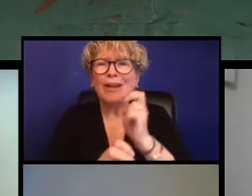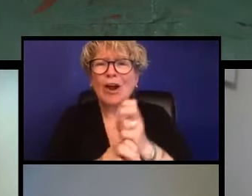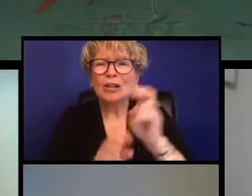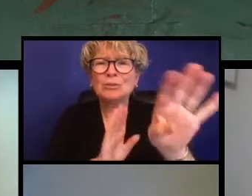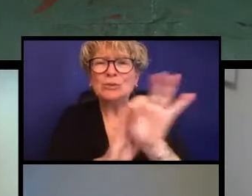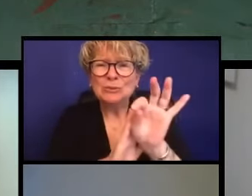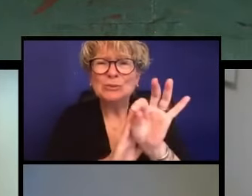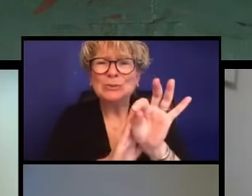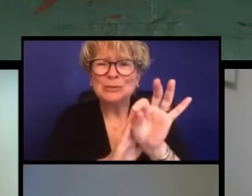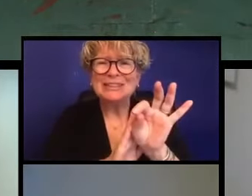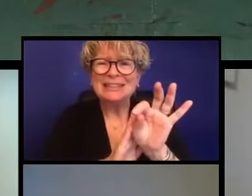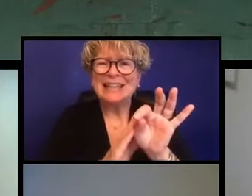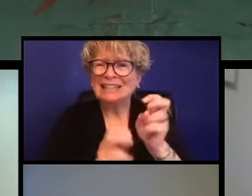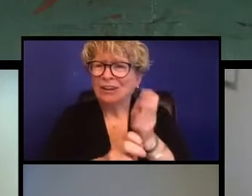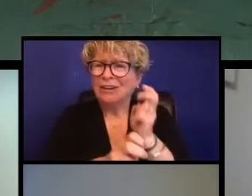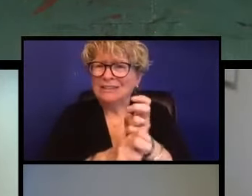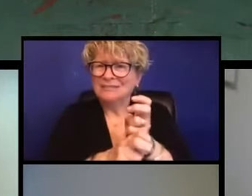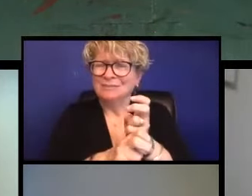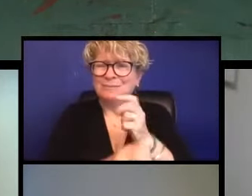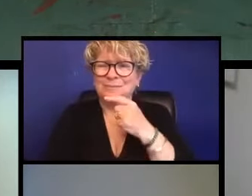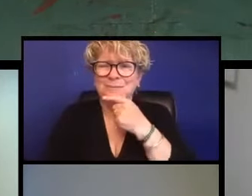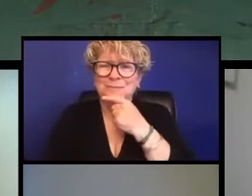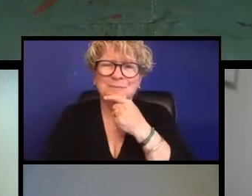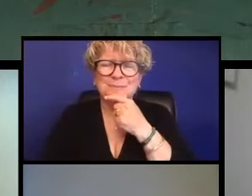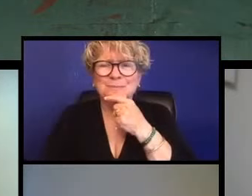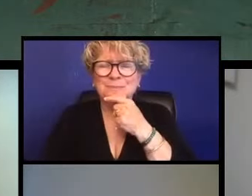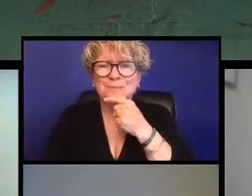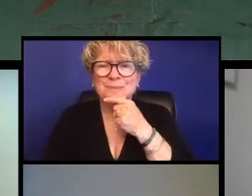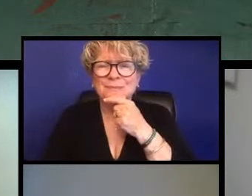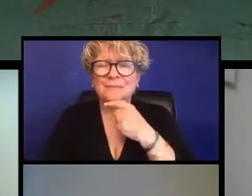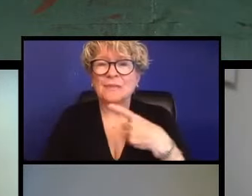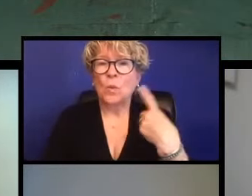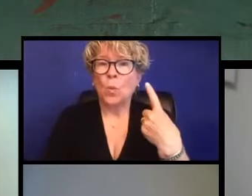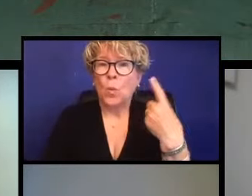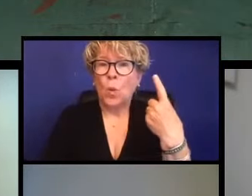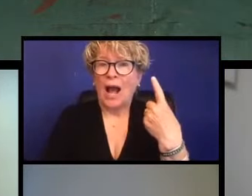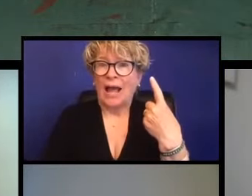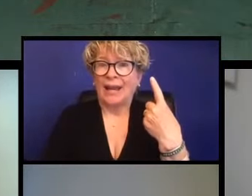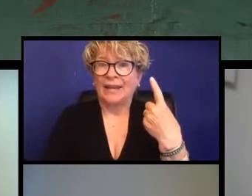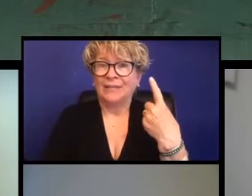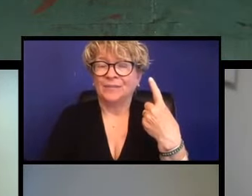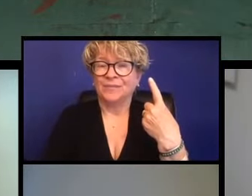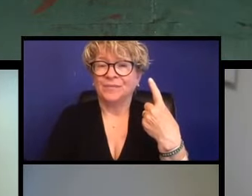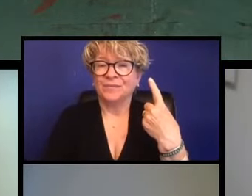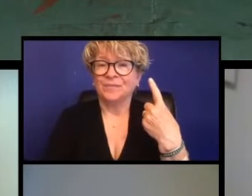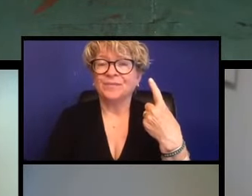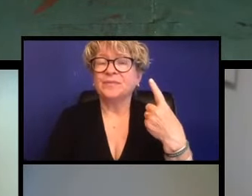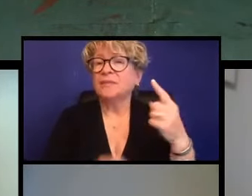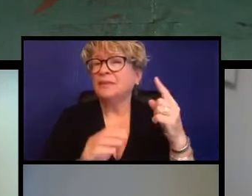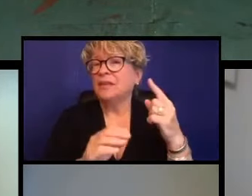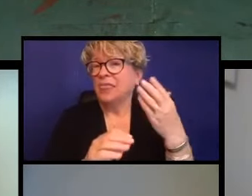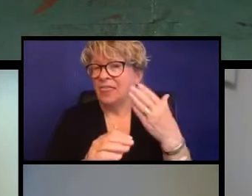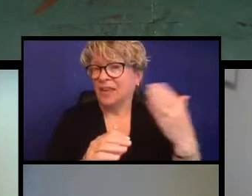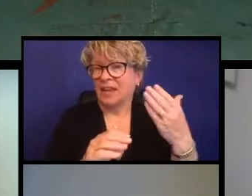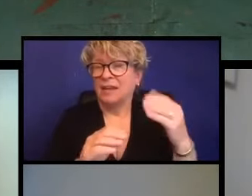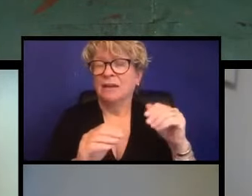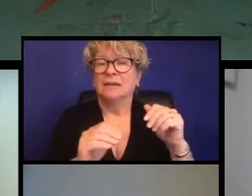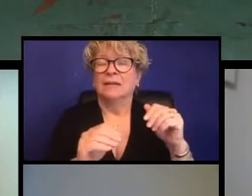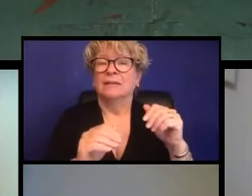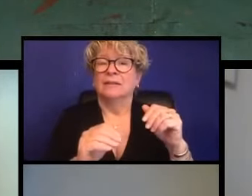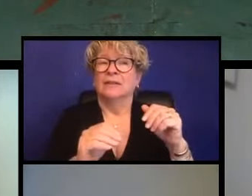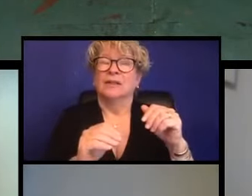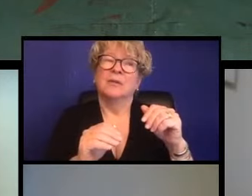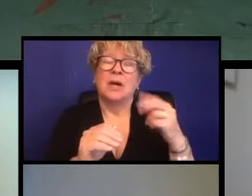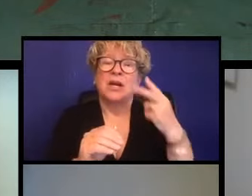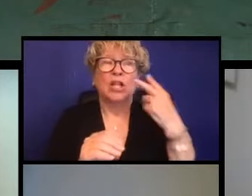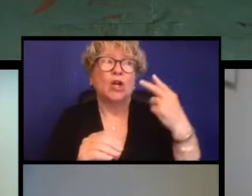It's really hard. I think one thing that comes to mind as a wonderful time in my editing